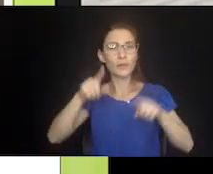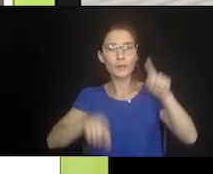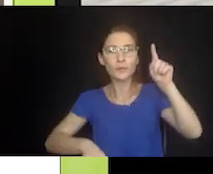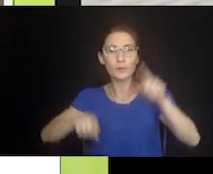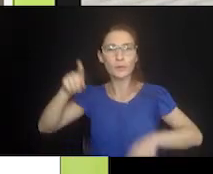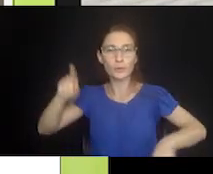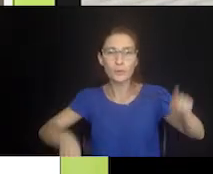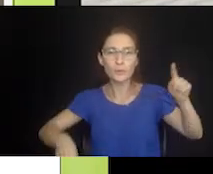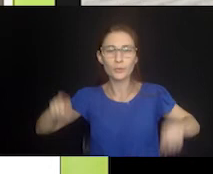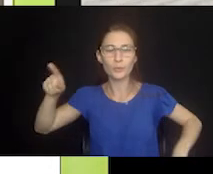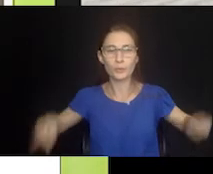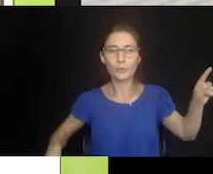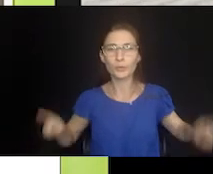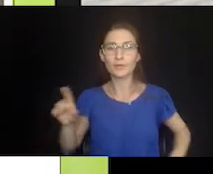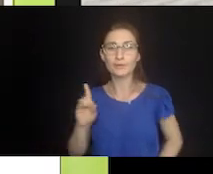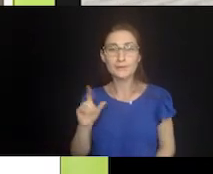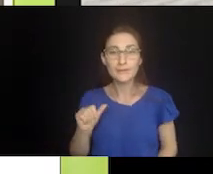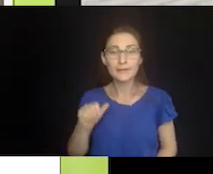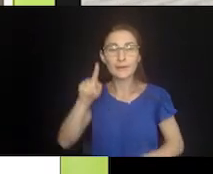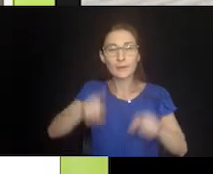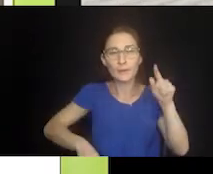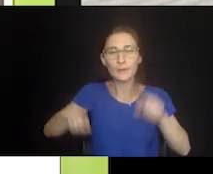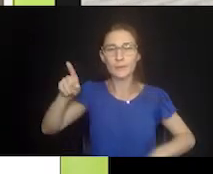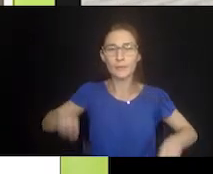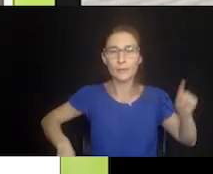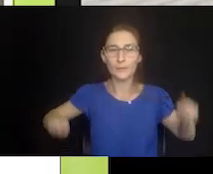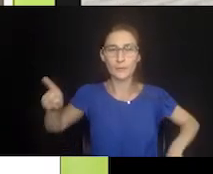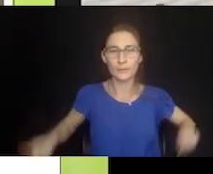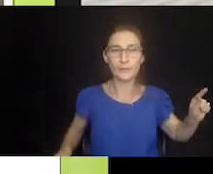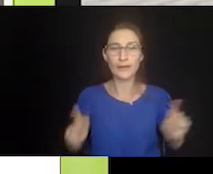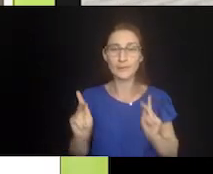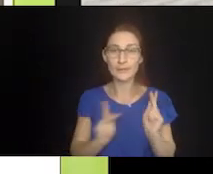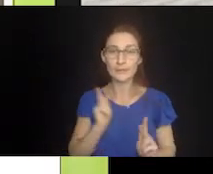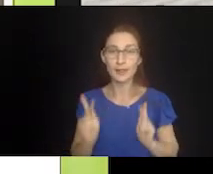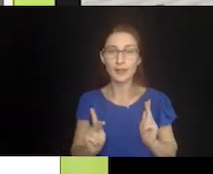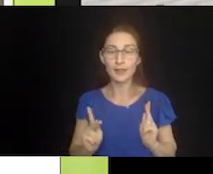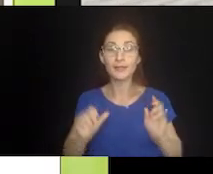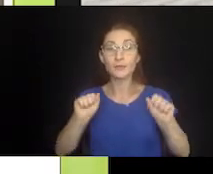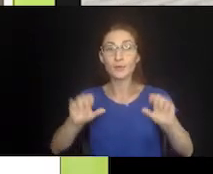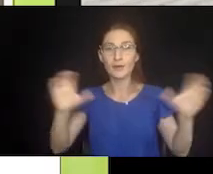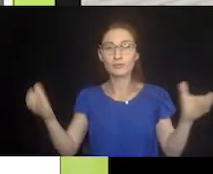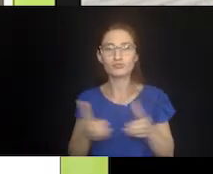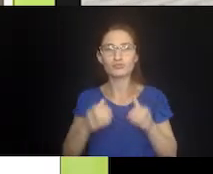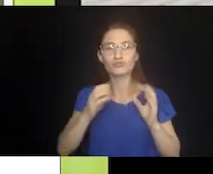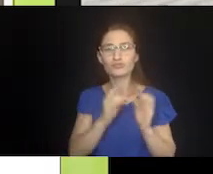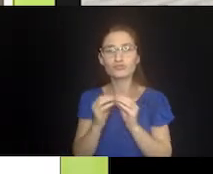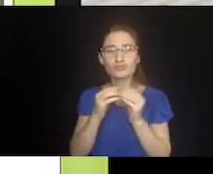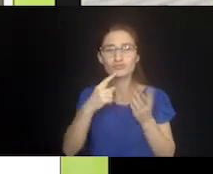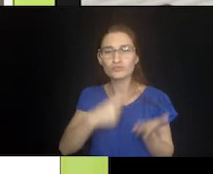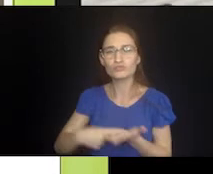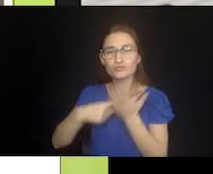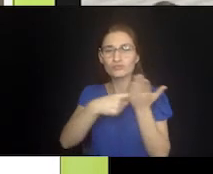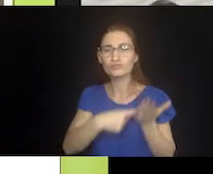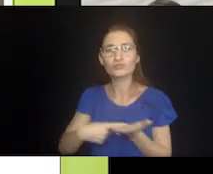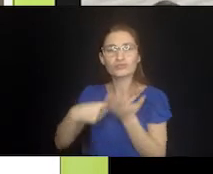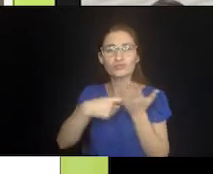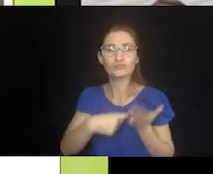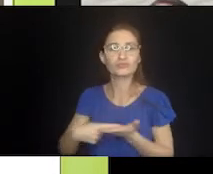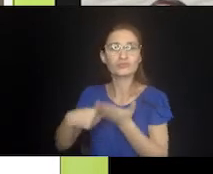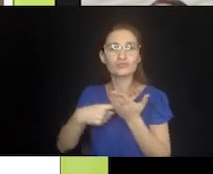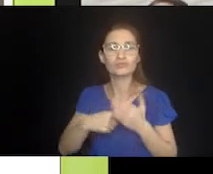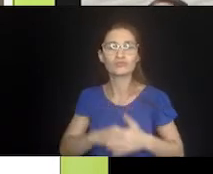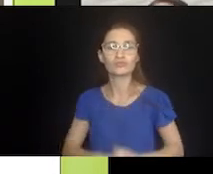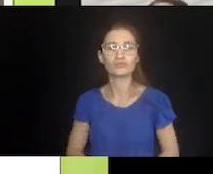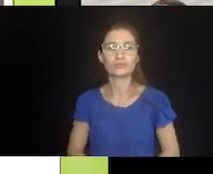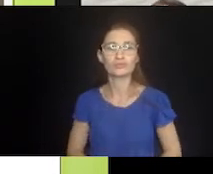So you need a variety of people with a variety of disabilities, so you guys can get together